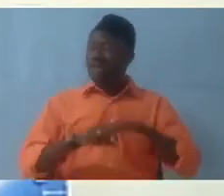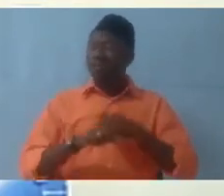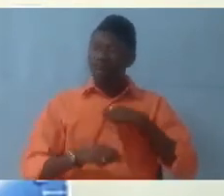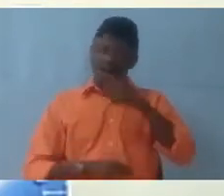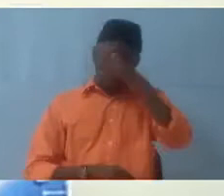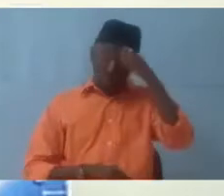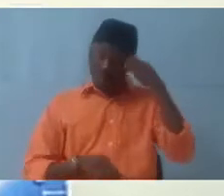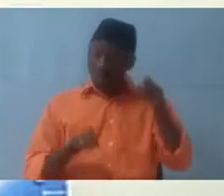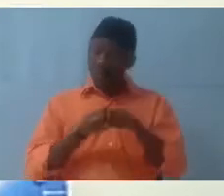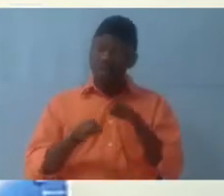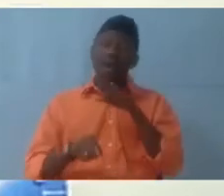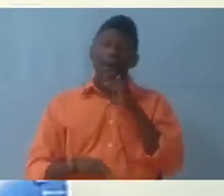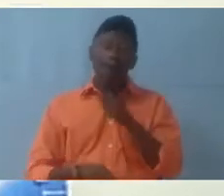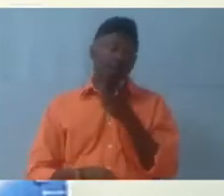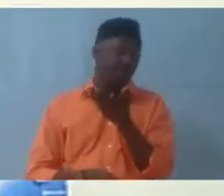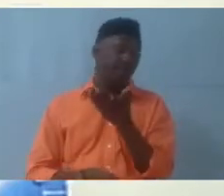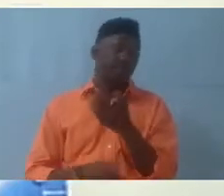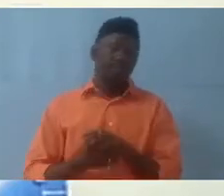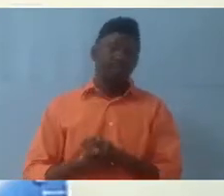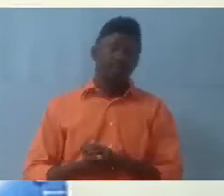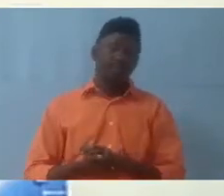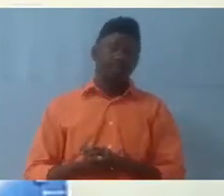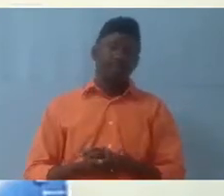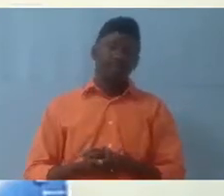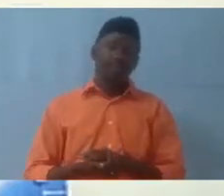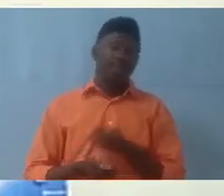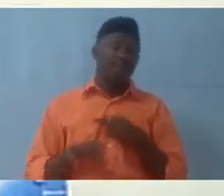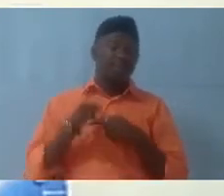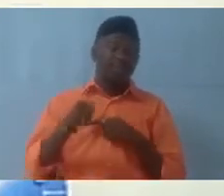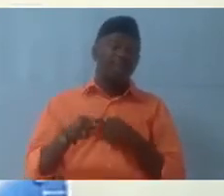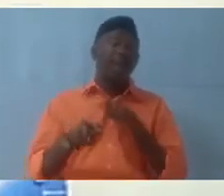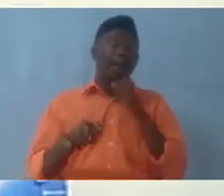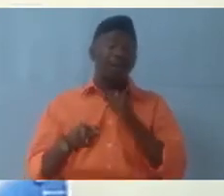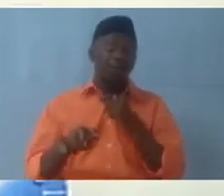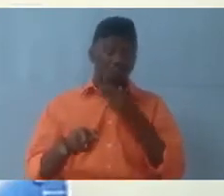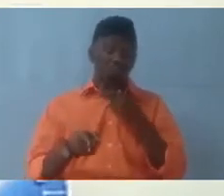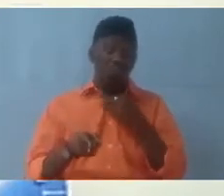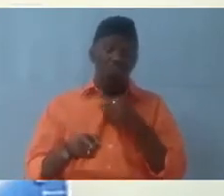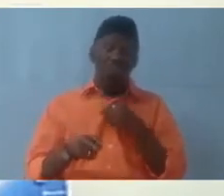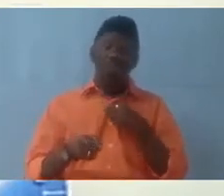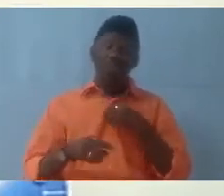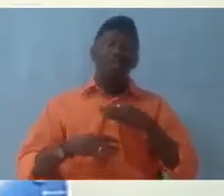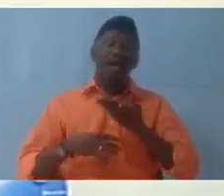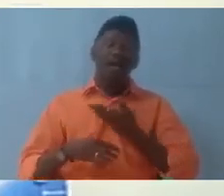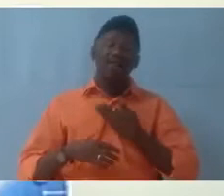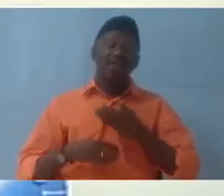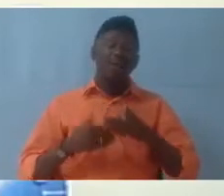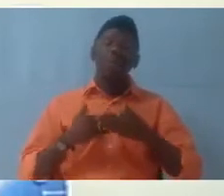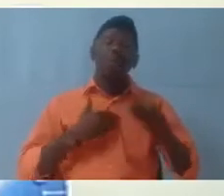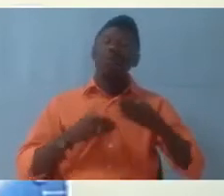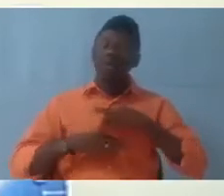ndax liggey na ci ronam. And so this was a man who would just wear political caps as well.